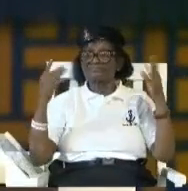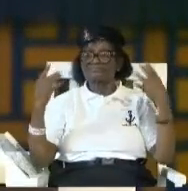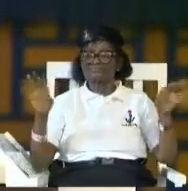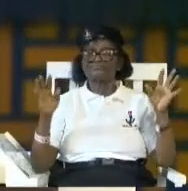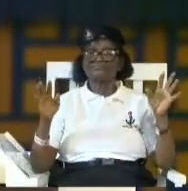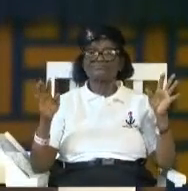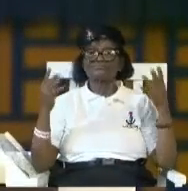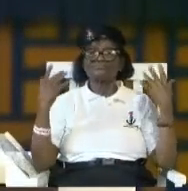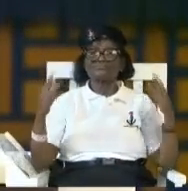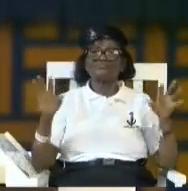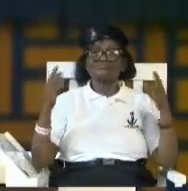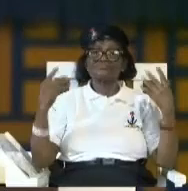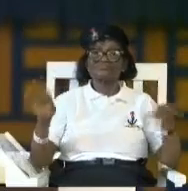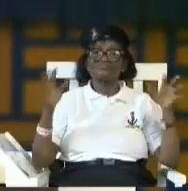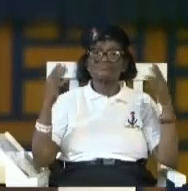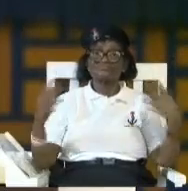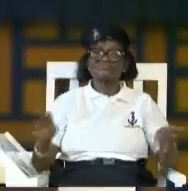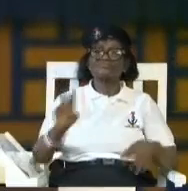Two.